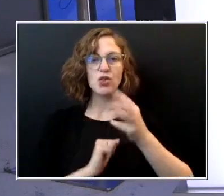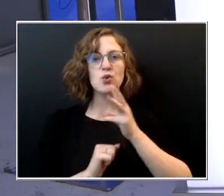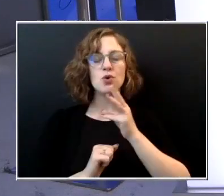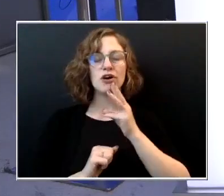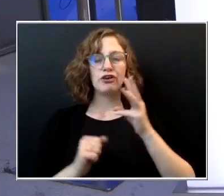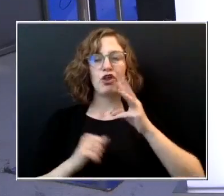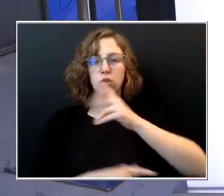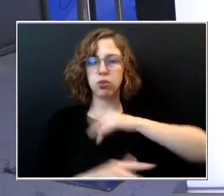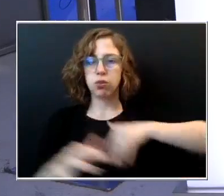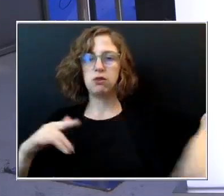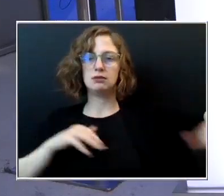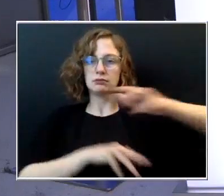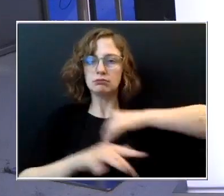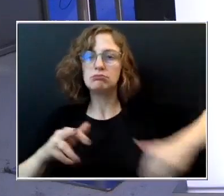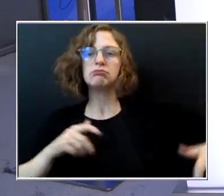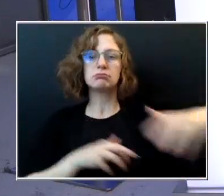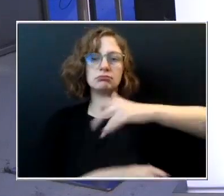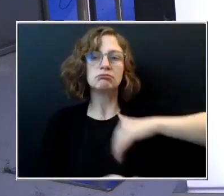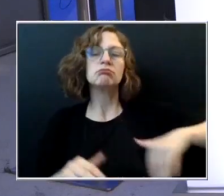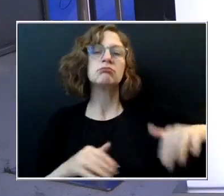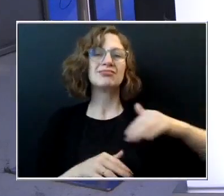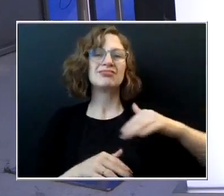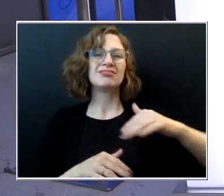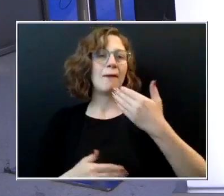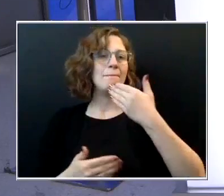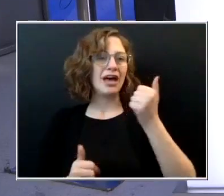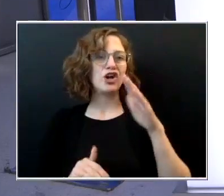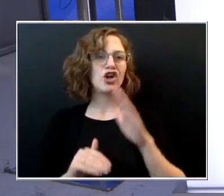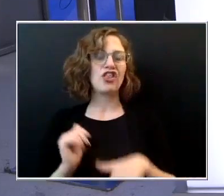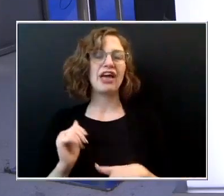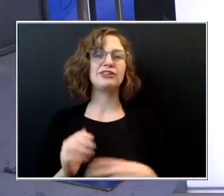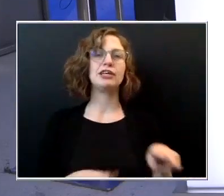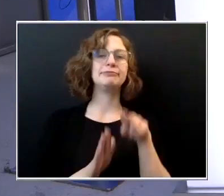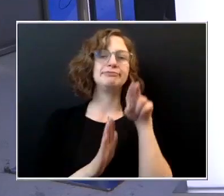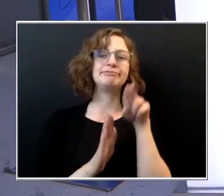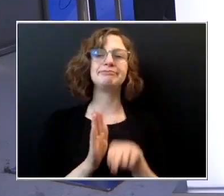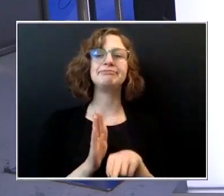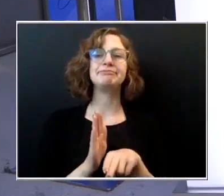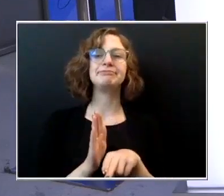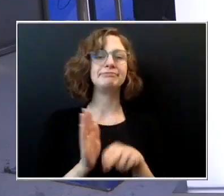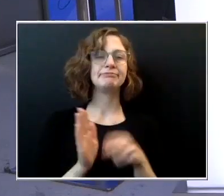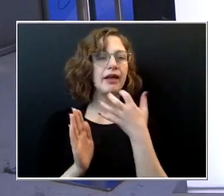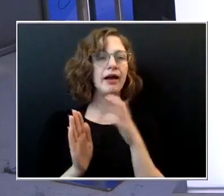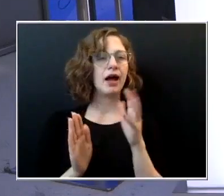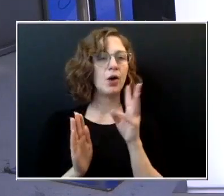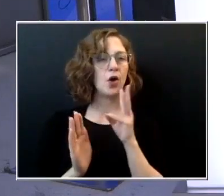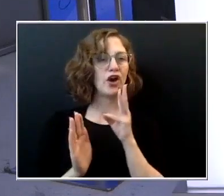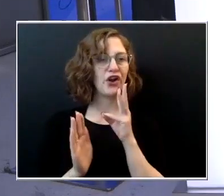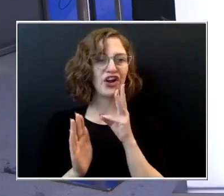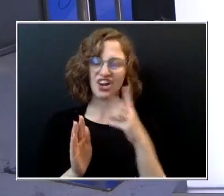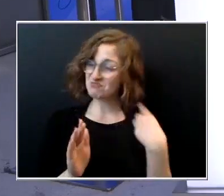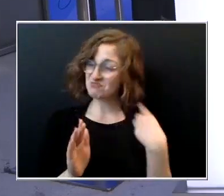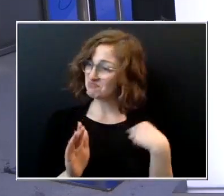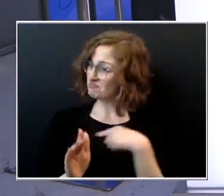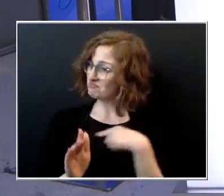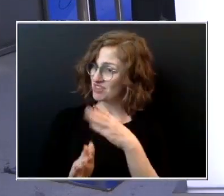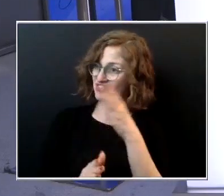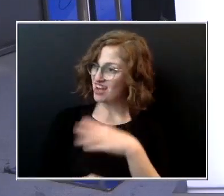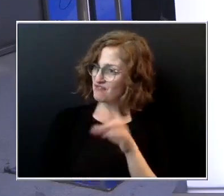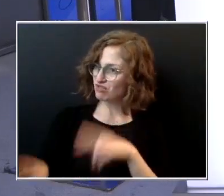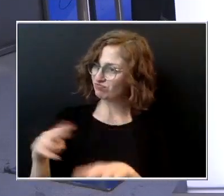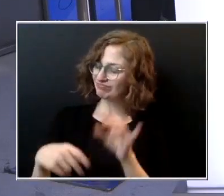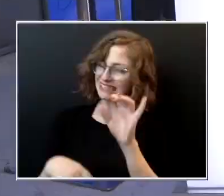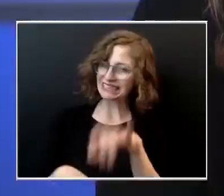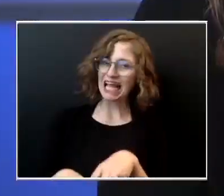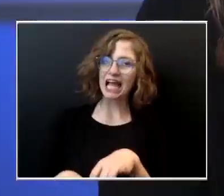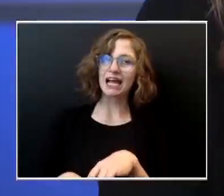than just sitting in hot water and waiting. Is that accurate? We've never looked at anything like that. Yeah, we have some